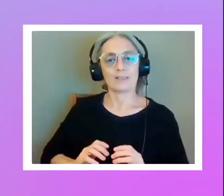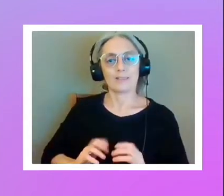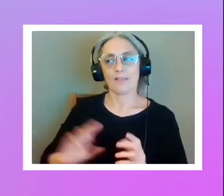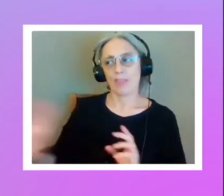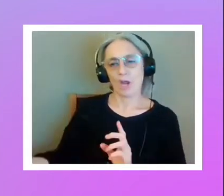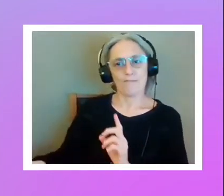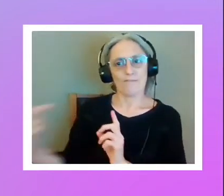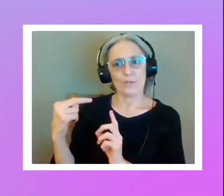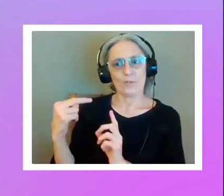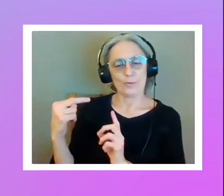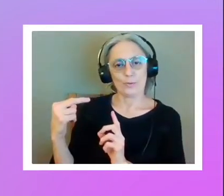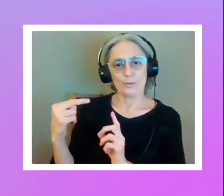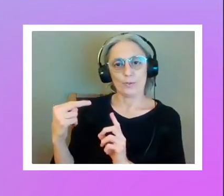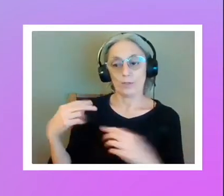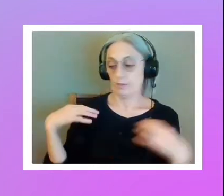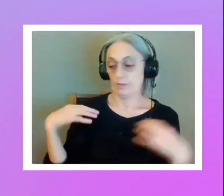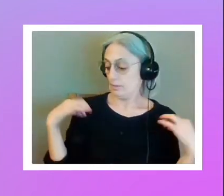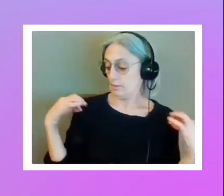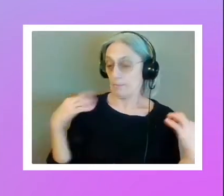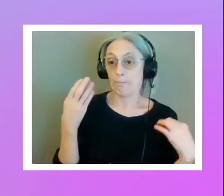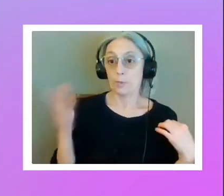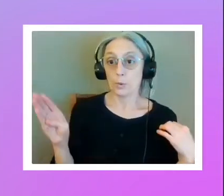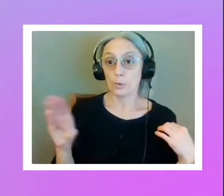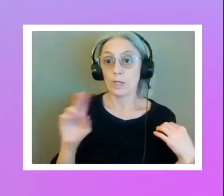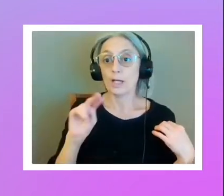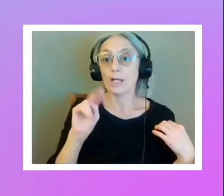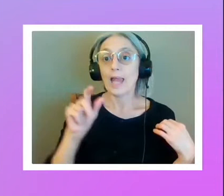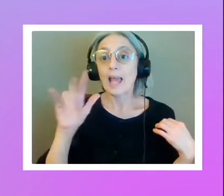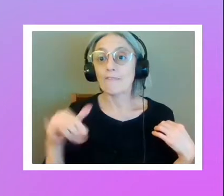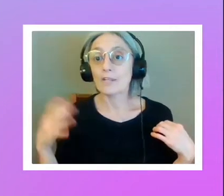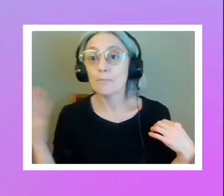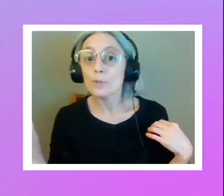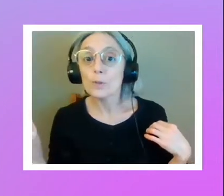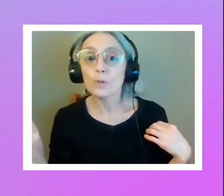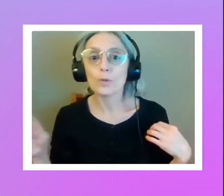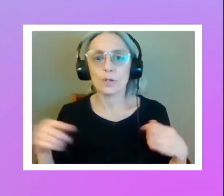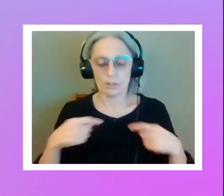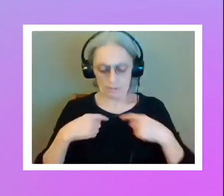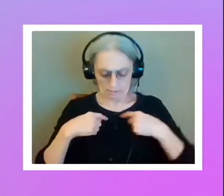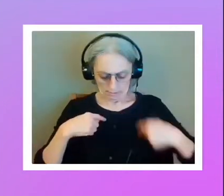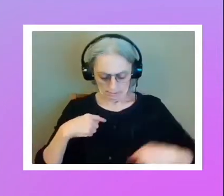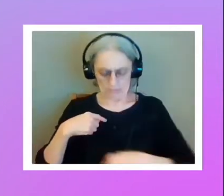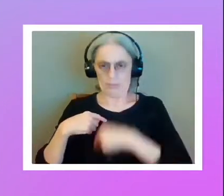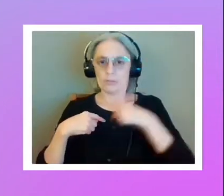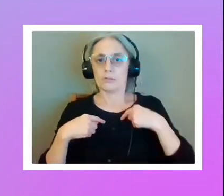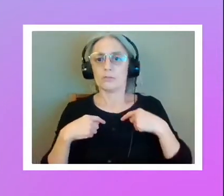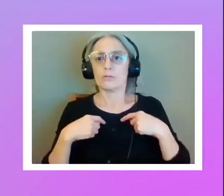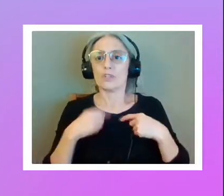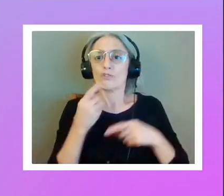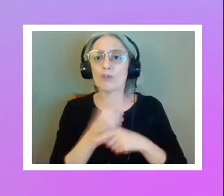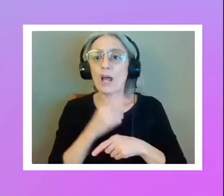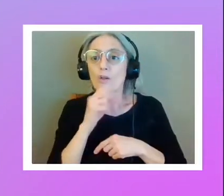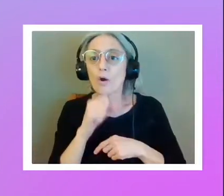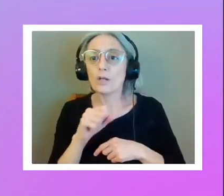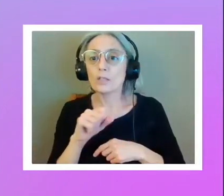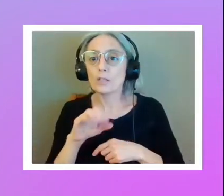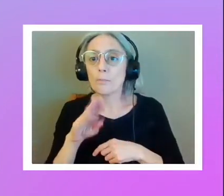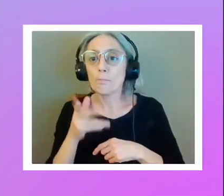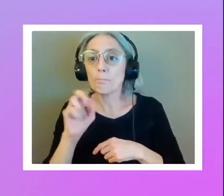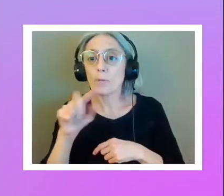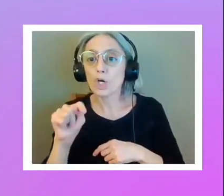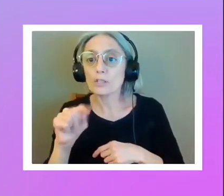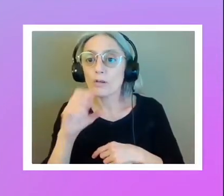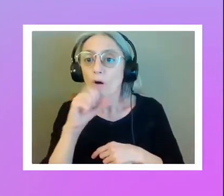blue? Is this a regular orange or is this a burnt orange, Like,